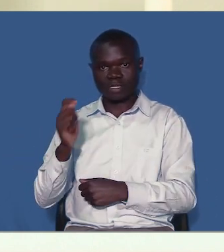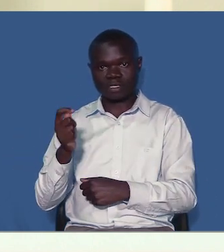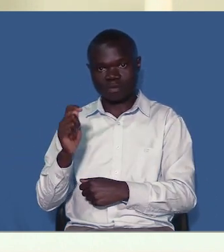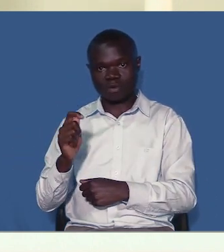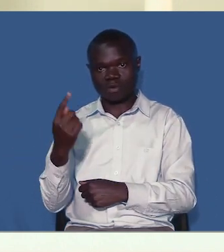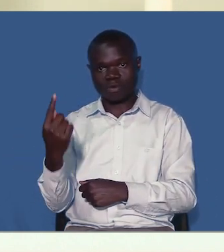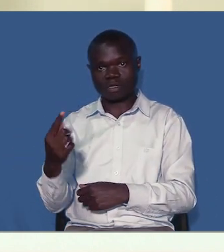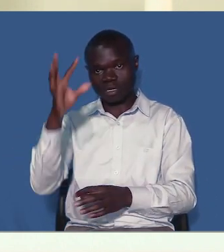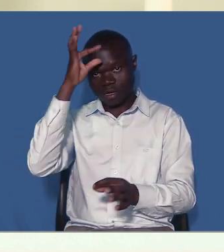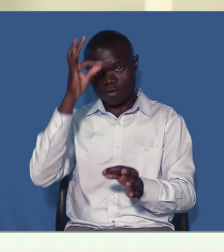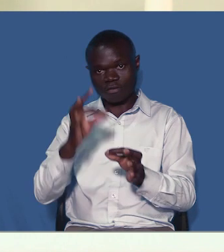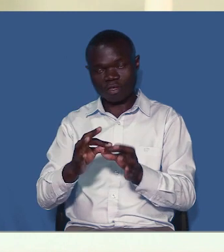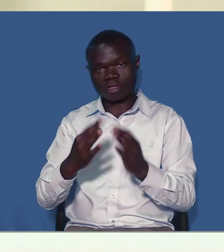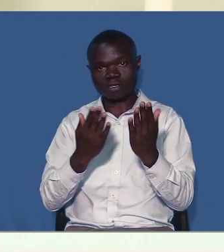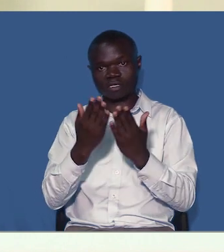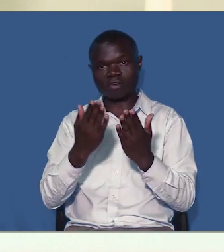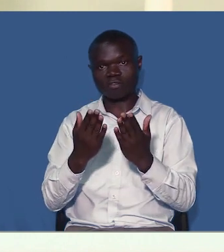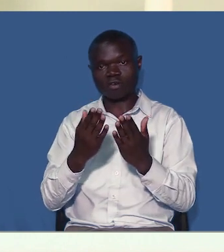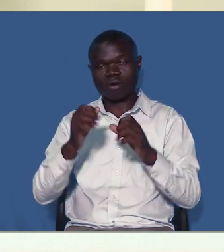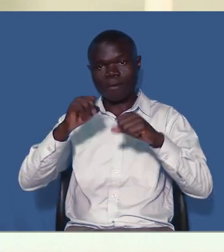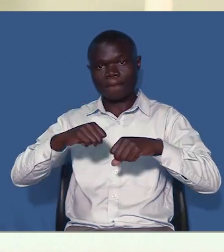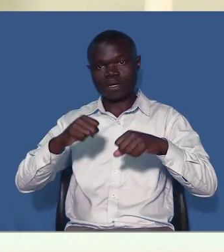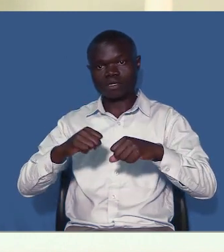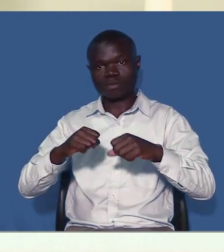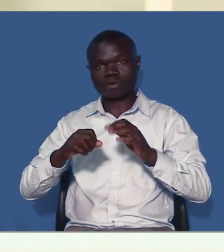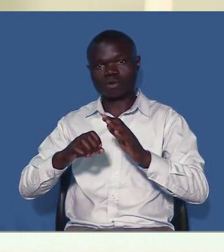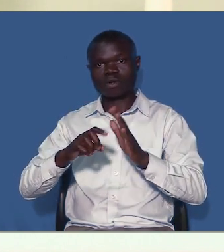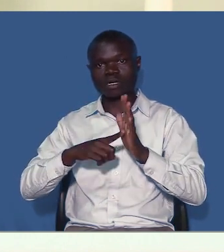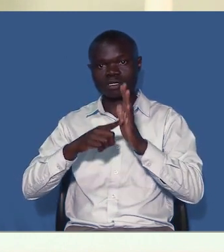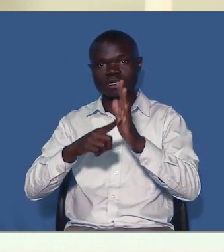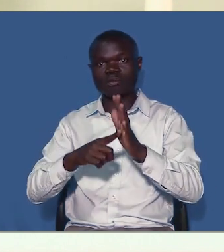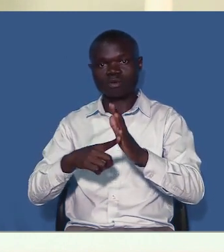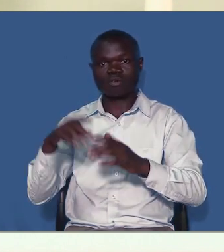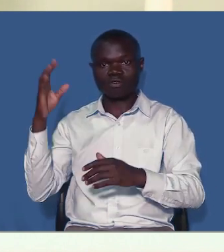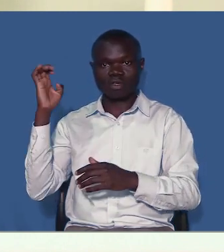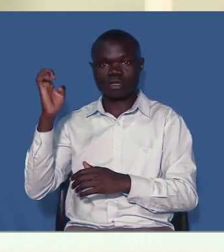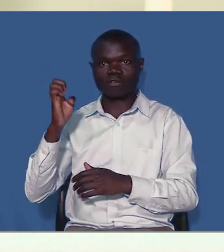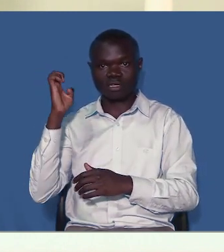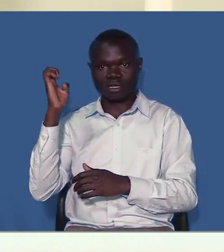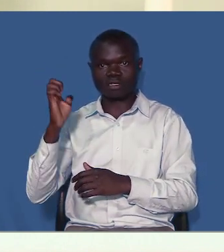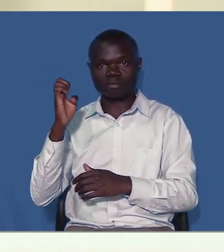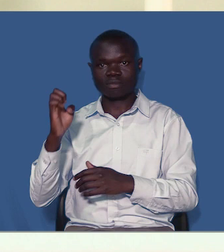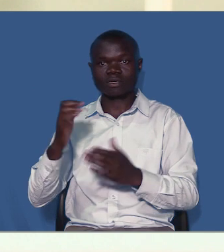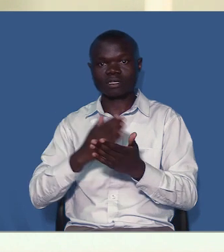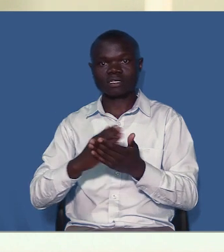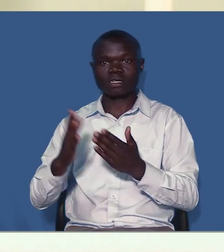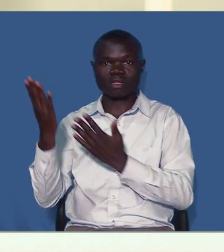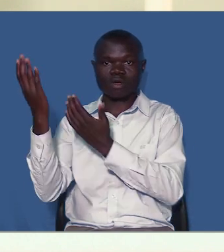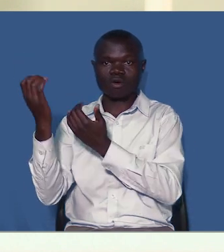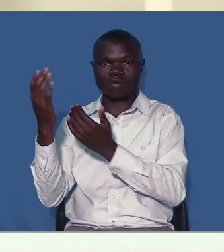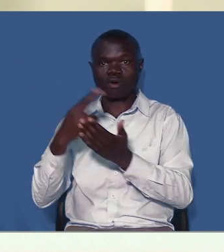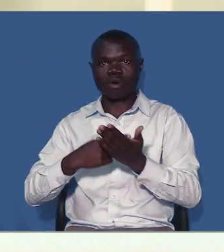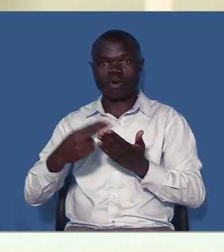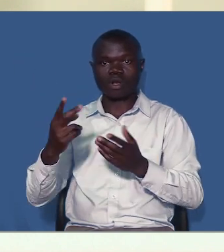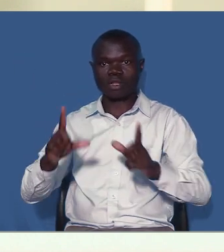as a catalyst to evangelism and sharing the hope that we find in Christ. The holy living